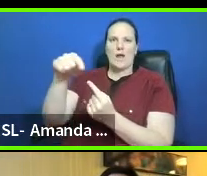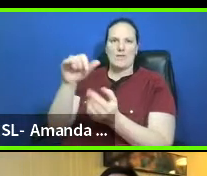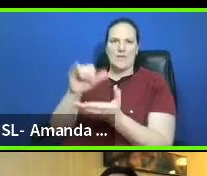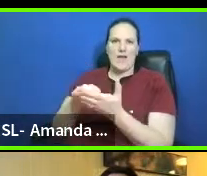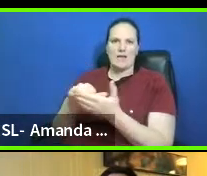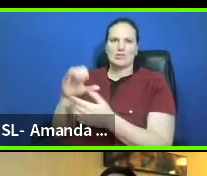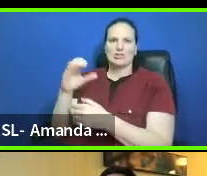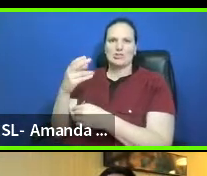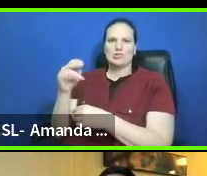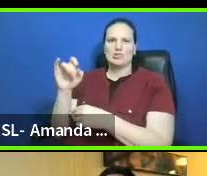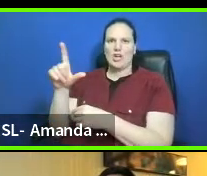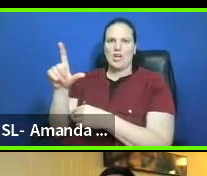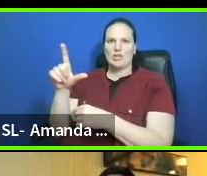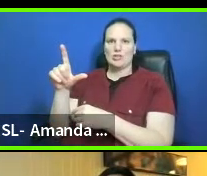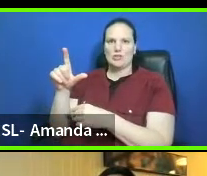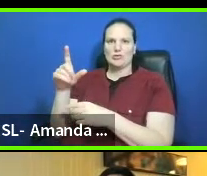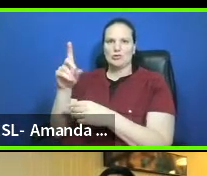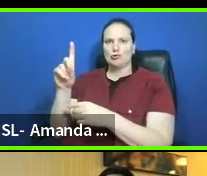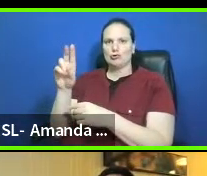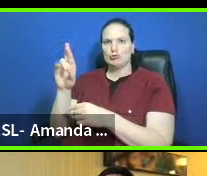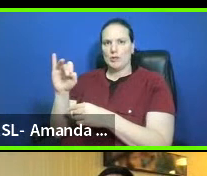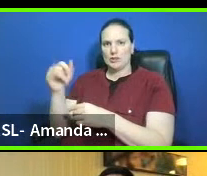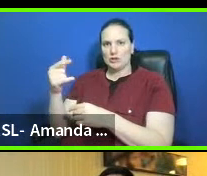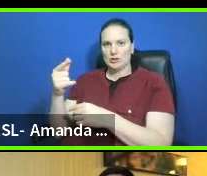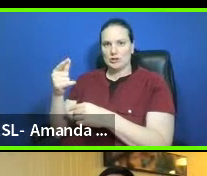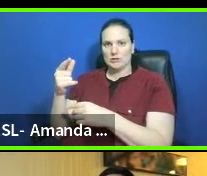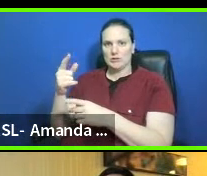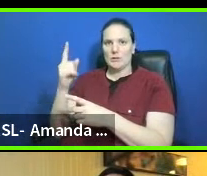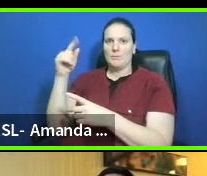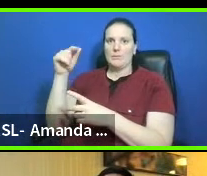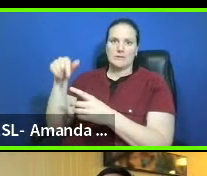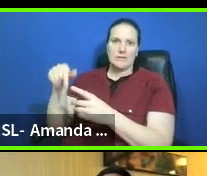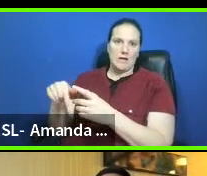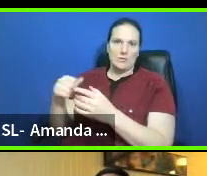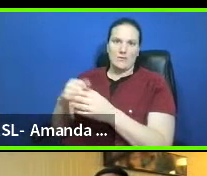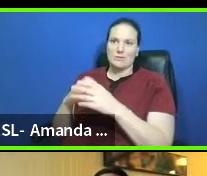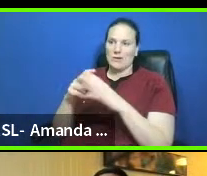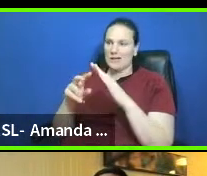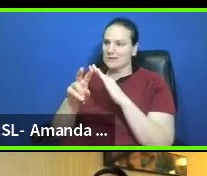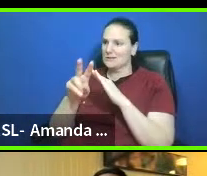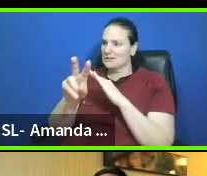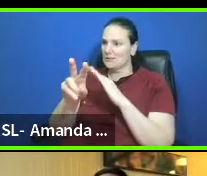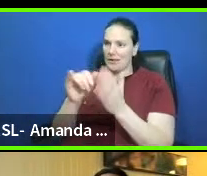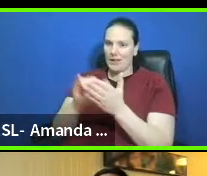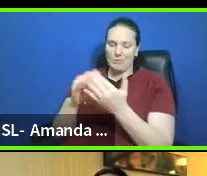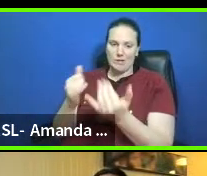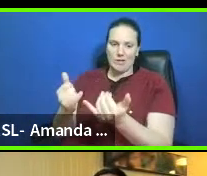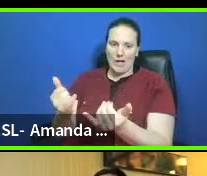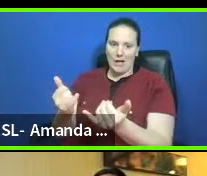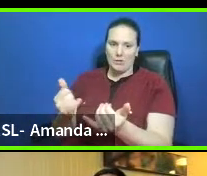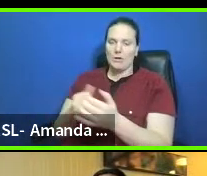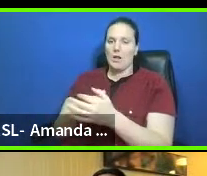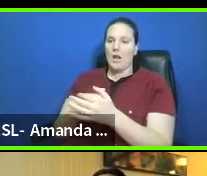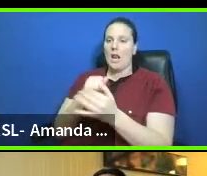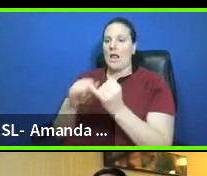channel dredging up and down, we don't anticipate that's a need right now. And then lastly,